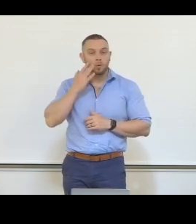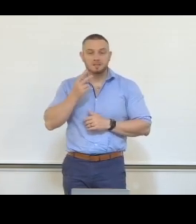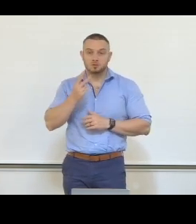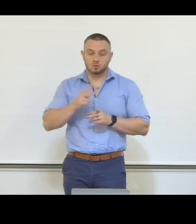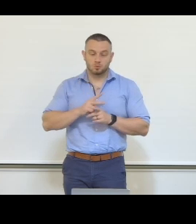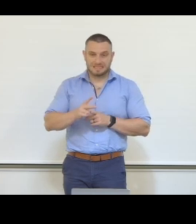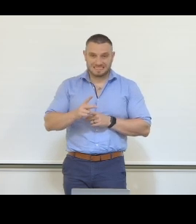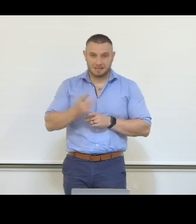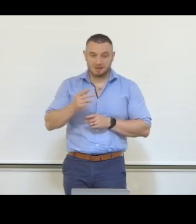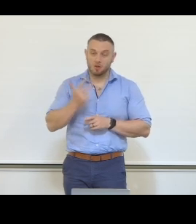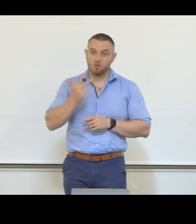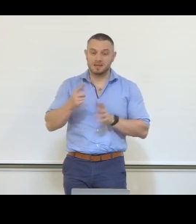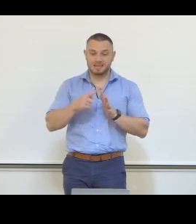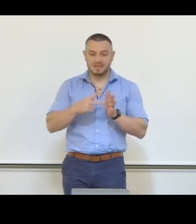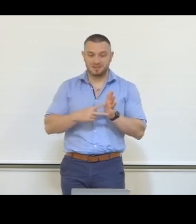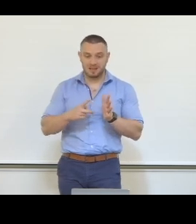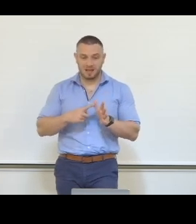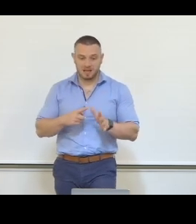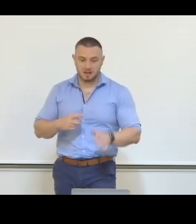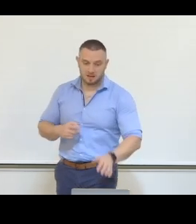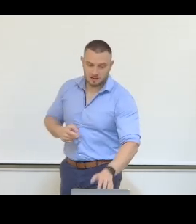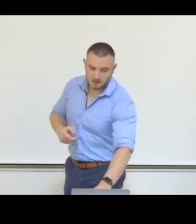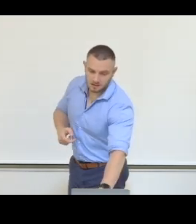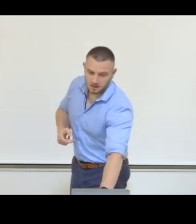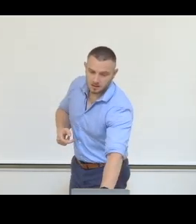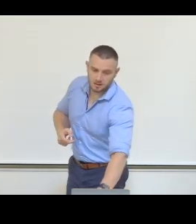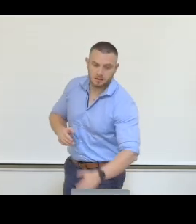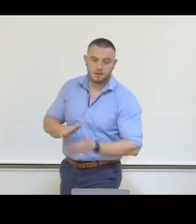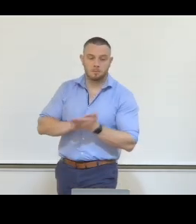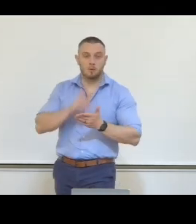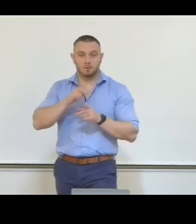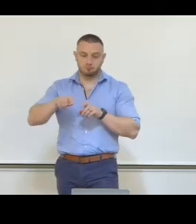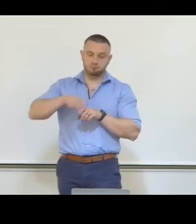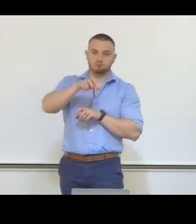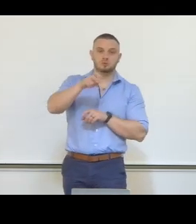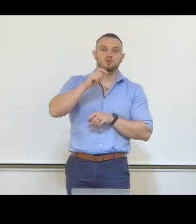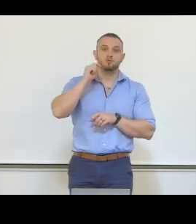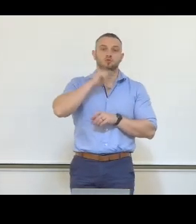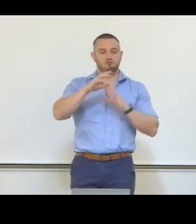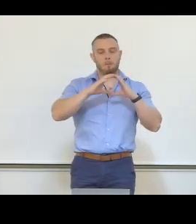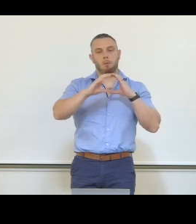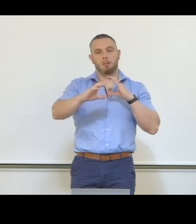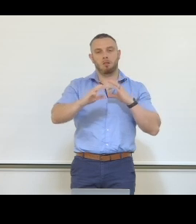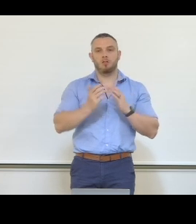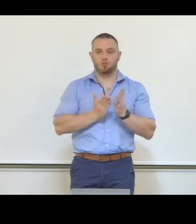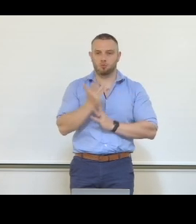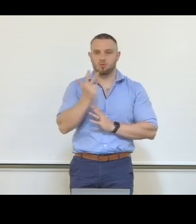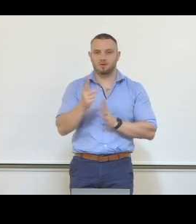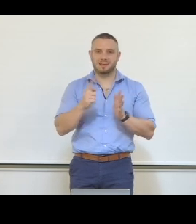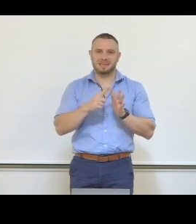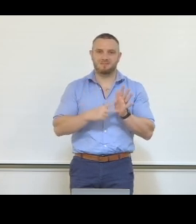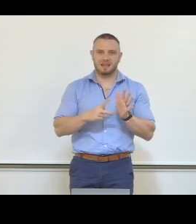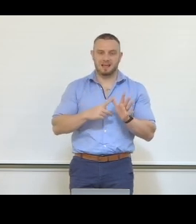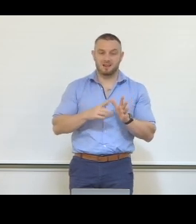hours, and they could access the big red bubble on top during those 3 EVAs. So